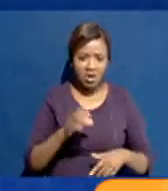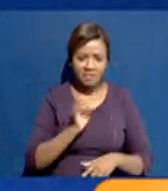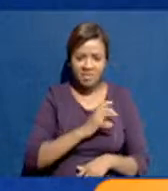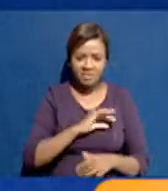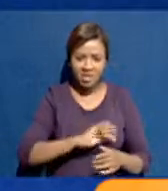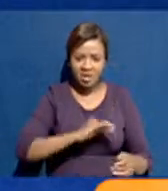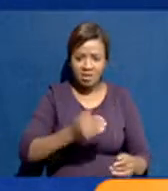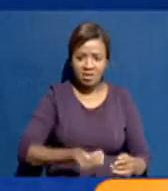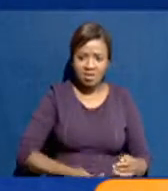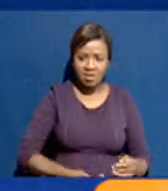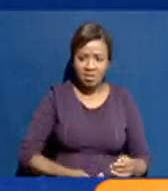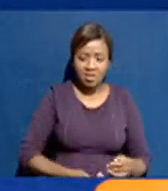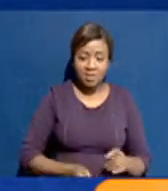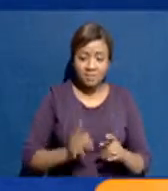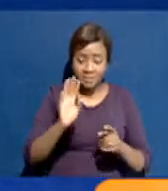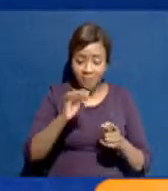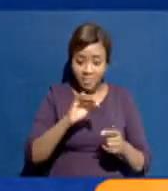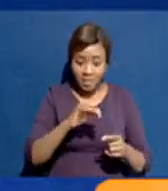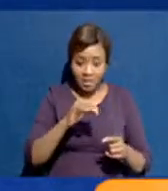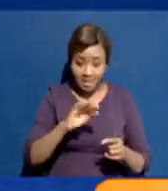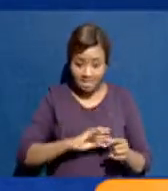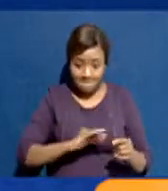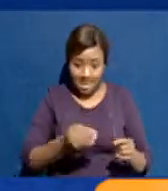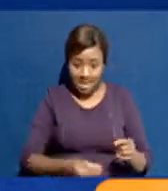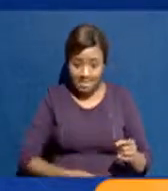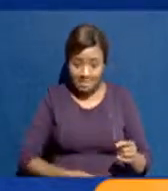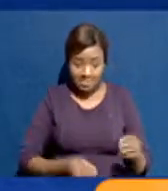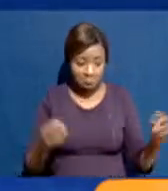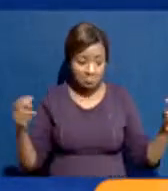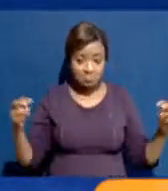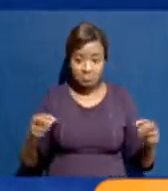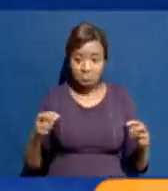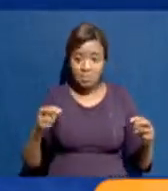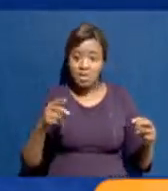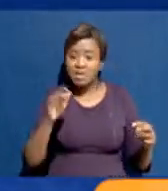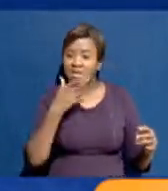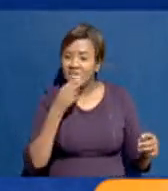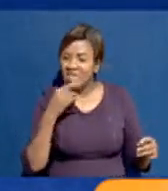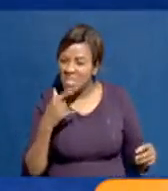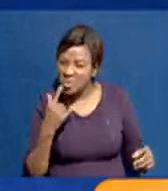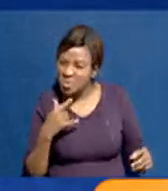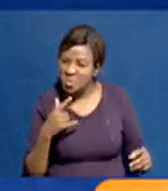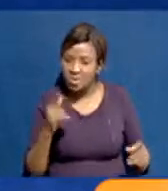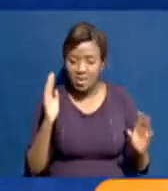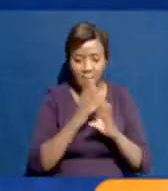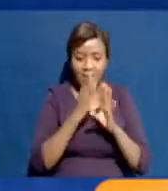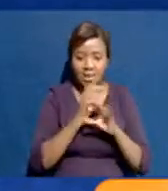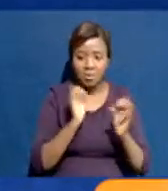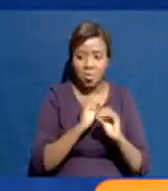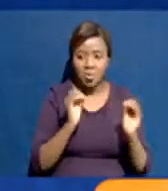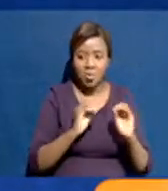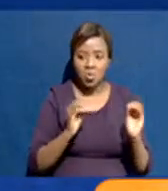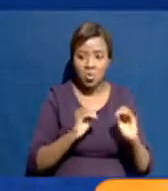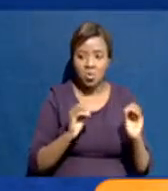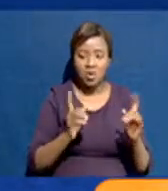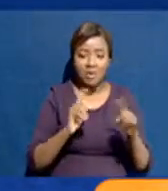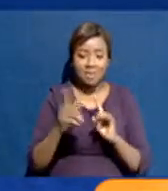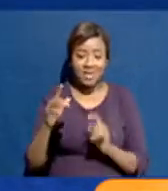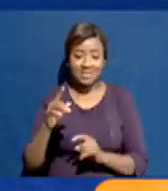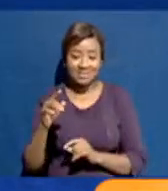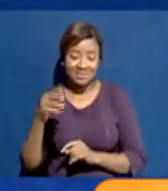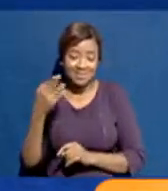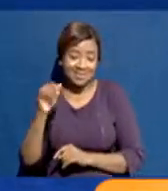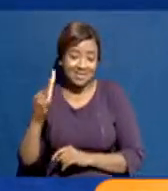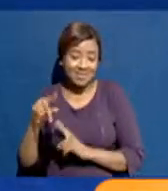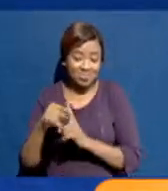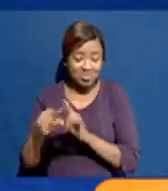pregnancy cannot be hidden. A lot of people will see the pregnancy, will ask who is the father, what. But then your HIV is just your own. And we